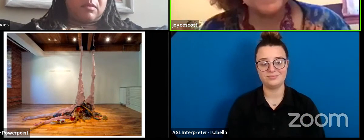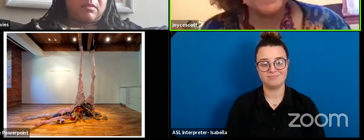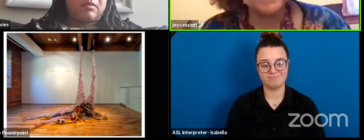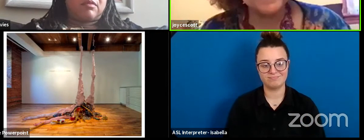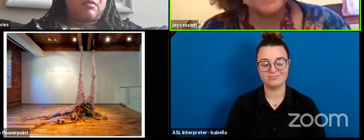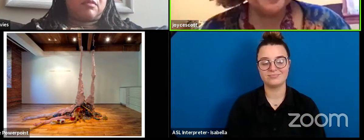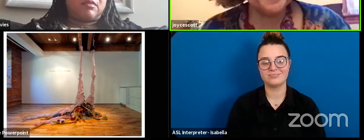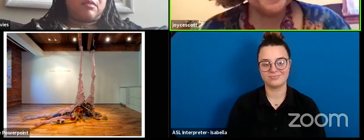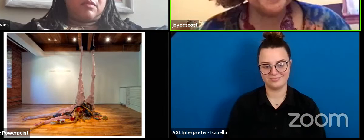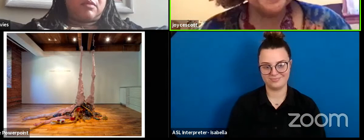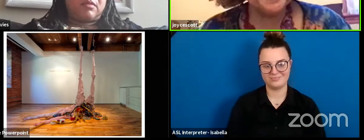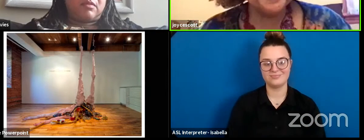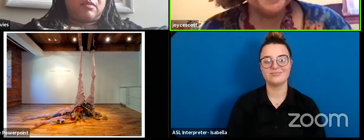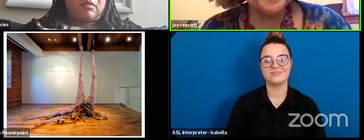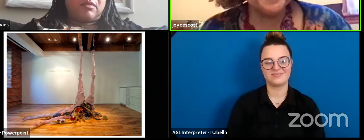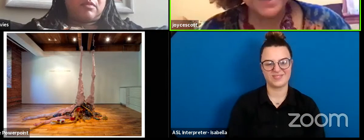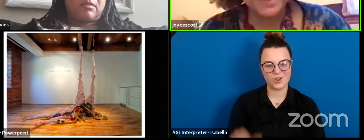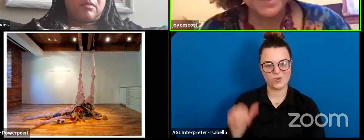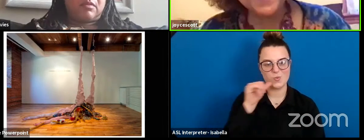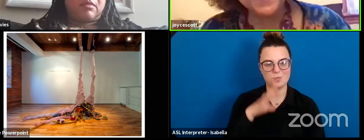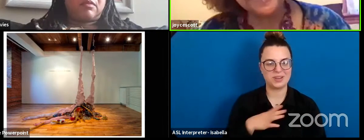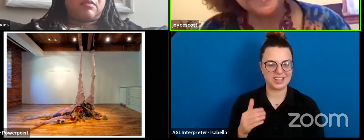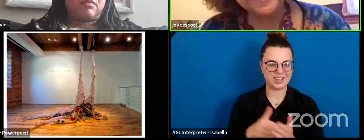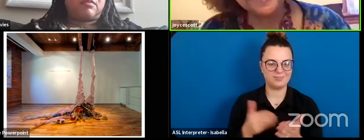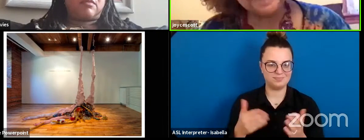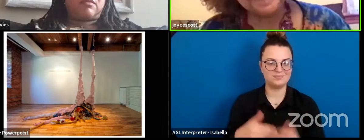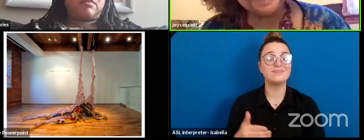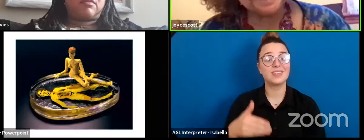Another iteration. Next.